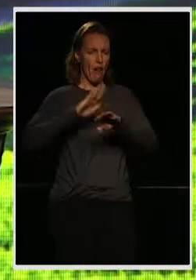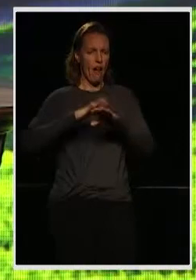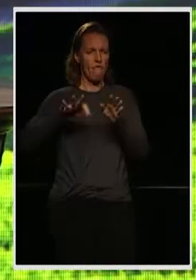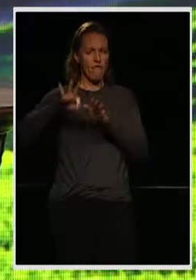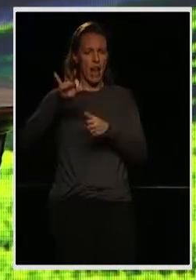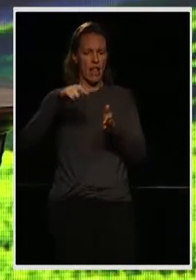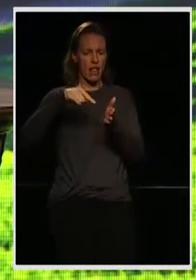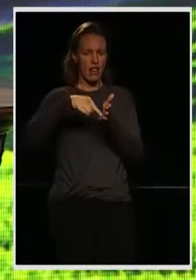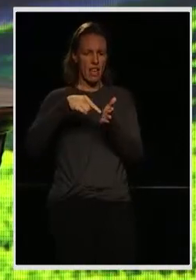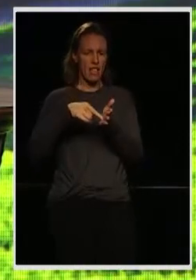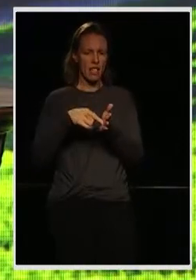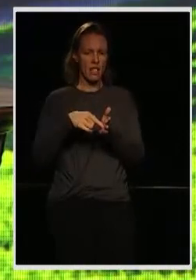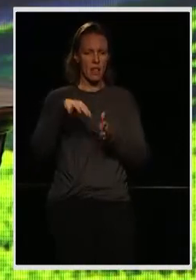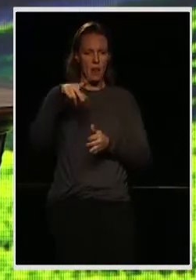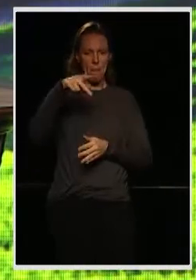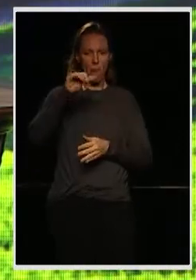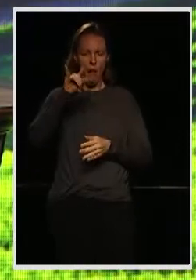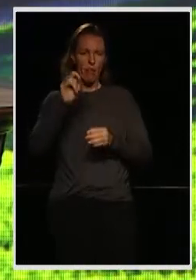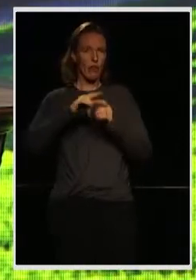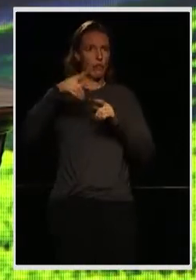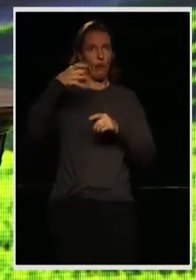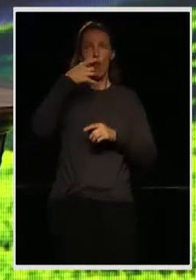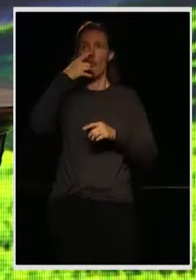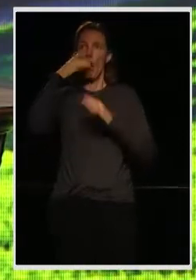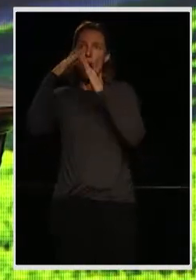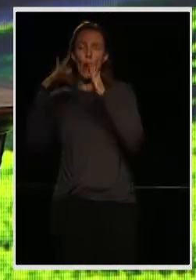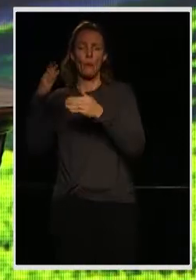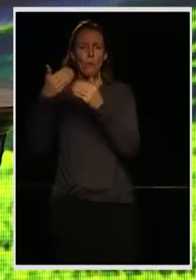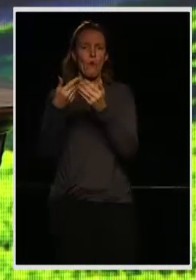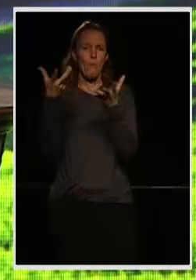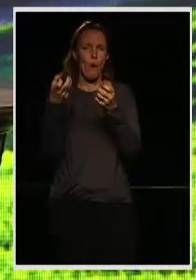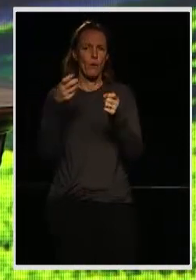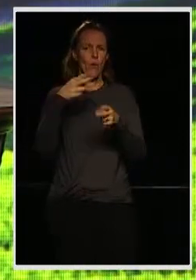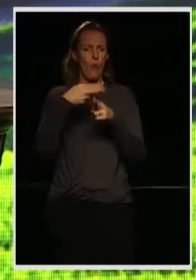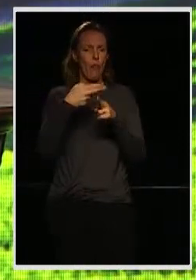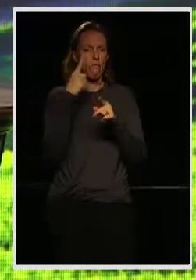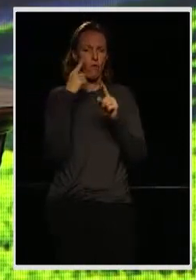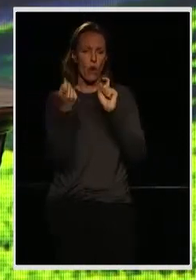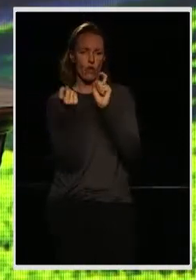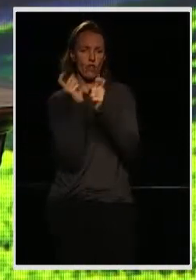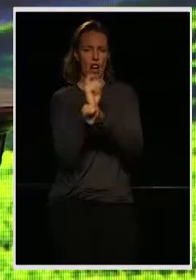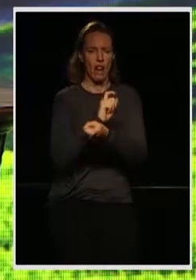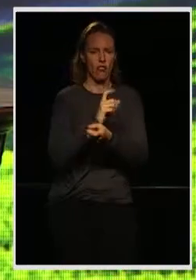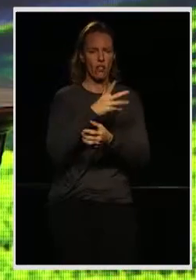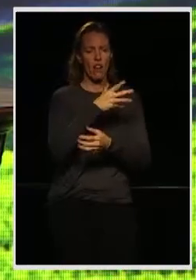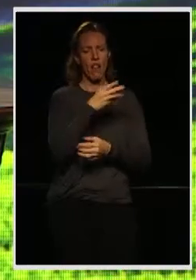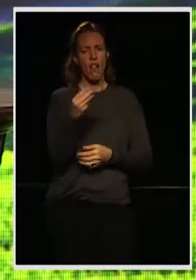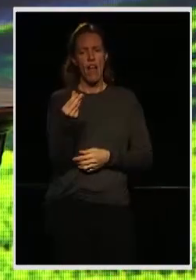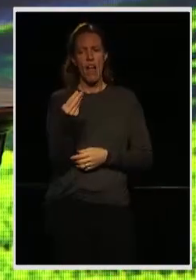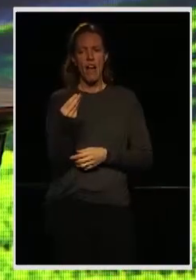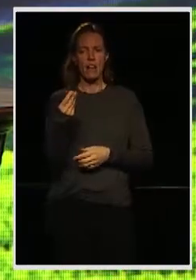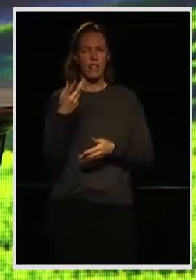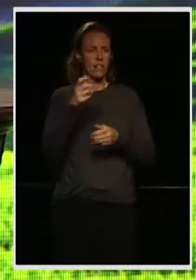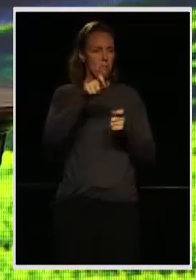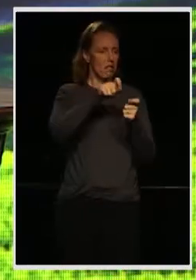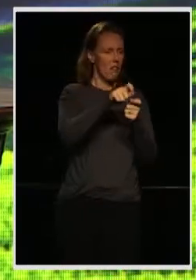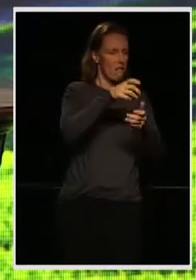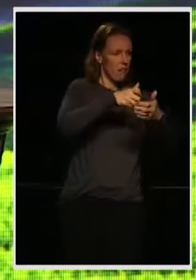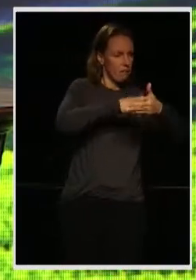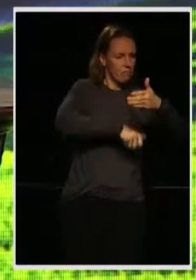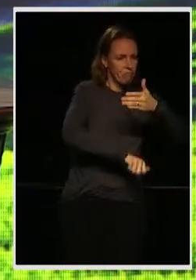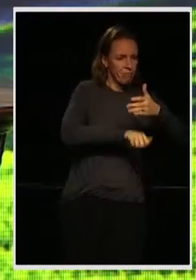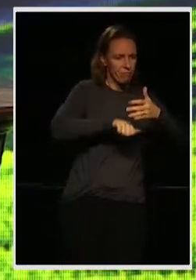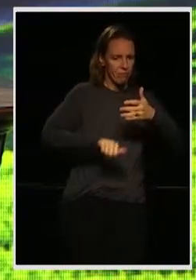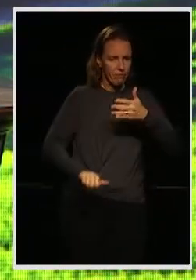these pilots, lighthouses, whatever you want to call them, for transformation in specific subsectors of the ag sector